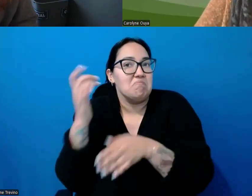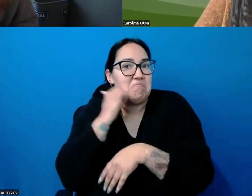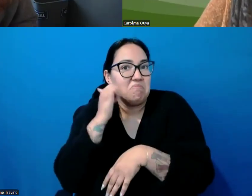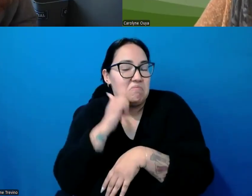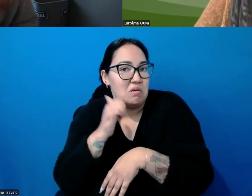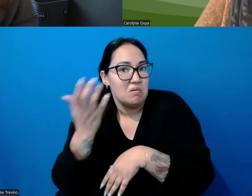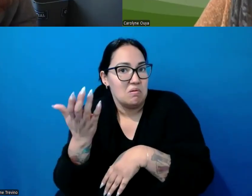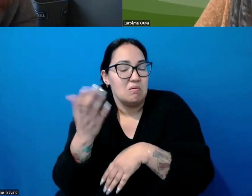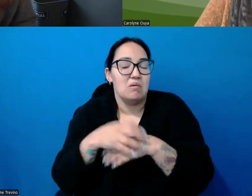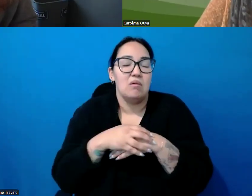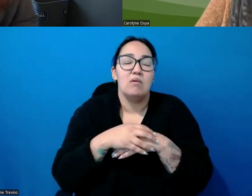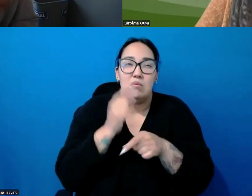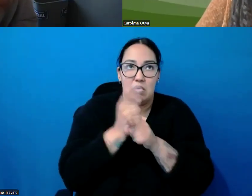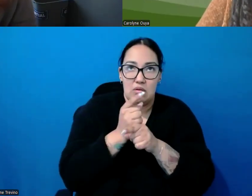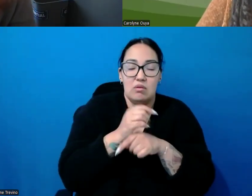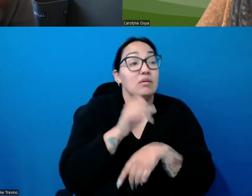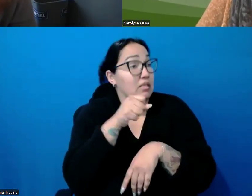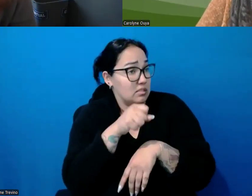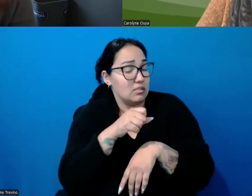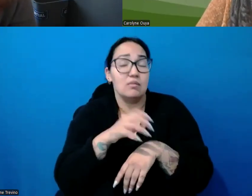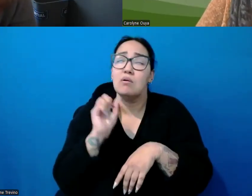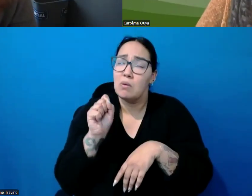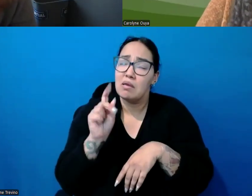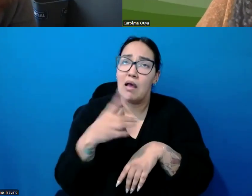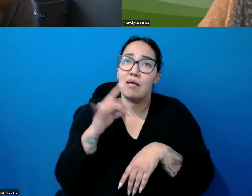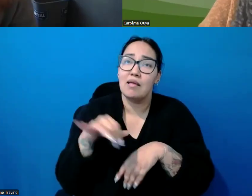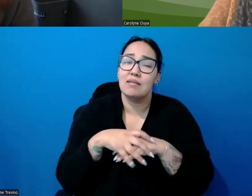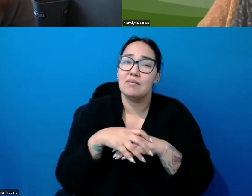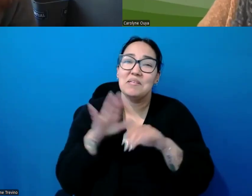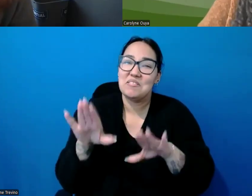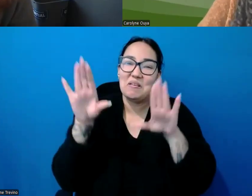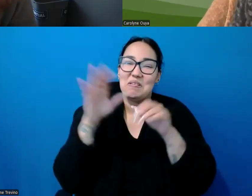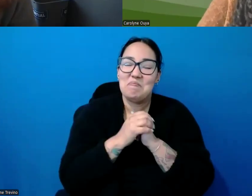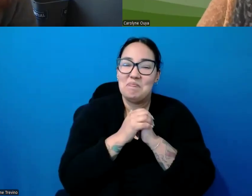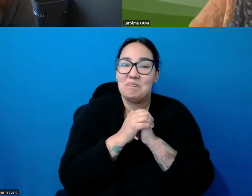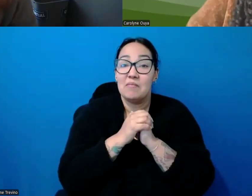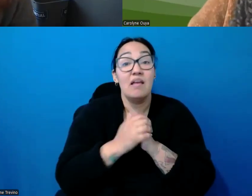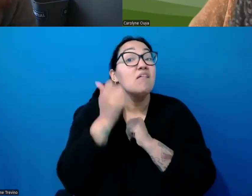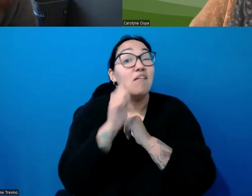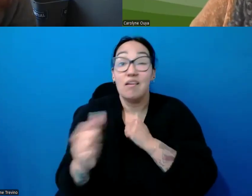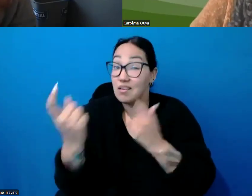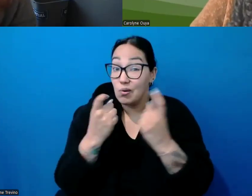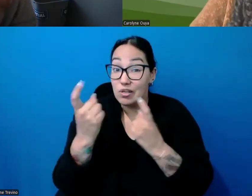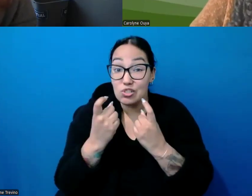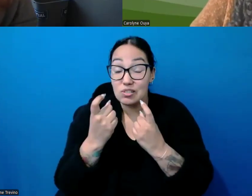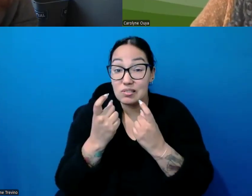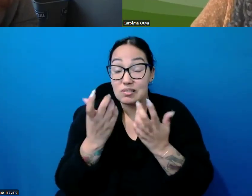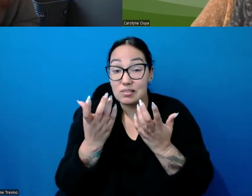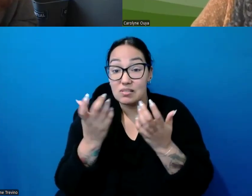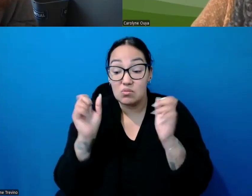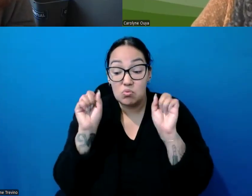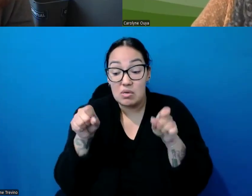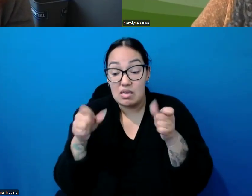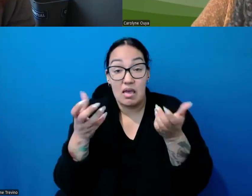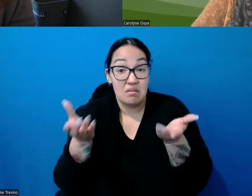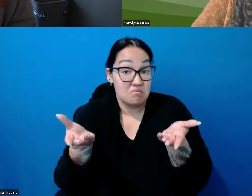core issue? Right. Yes, I hear that. absolutely. Mhm. That's awesome. Are there any questions that have come through that we could